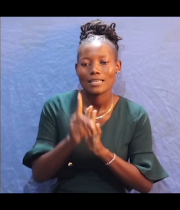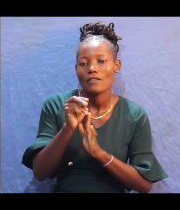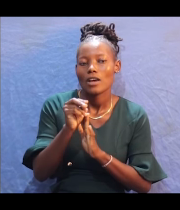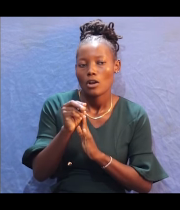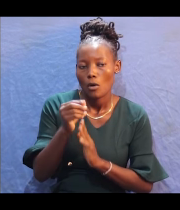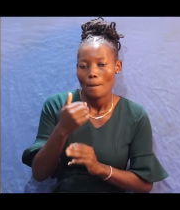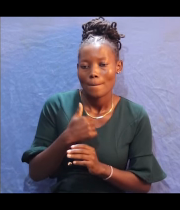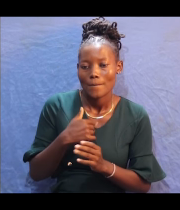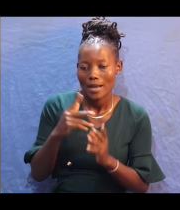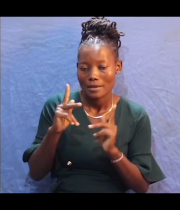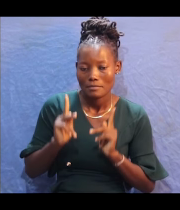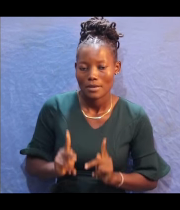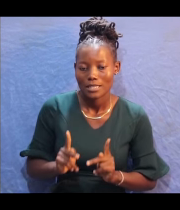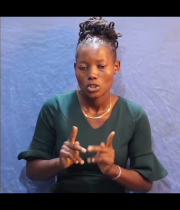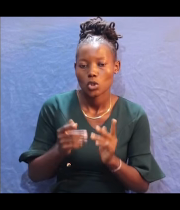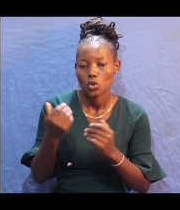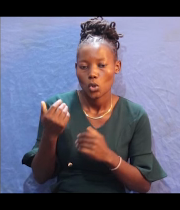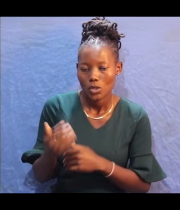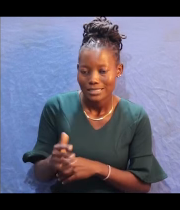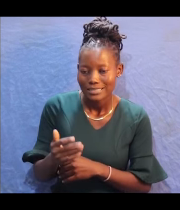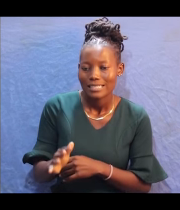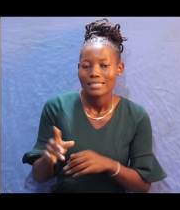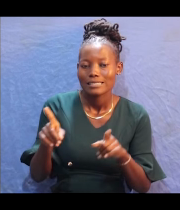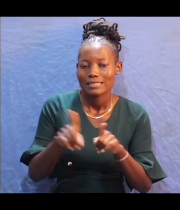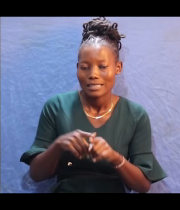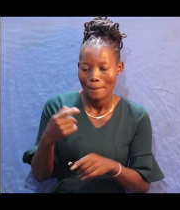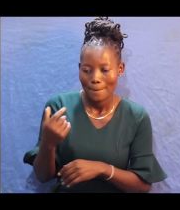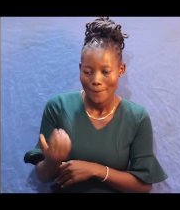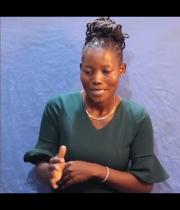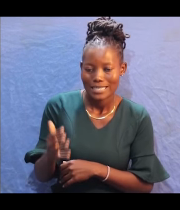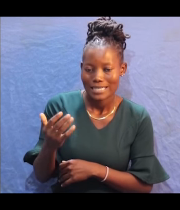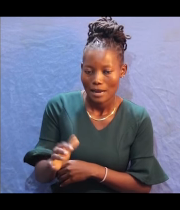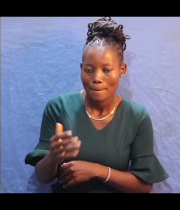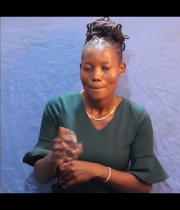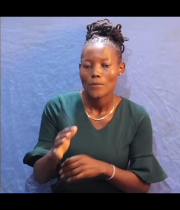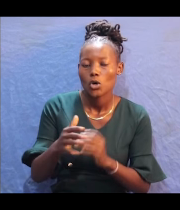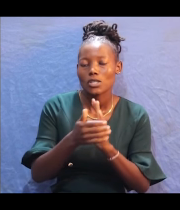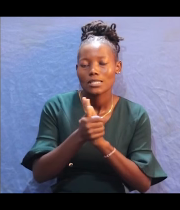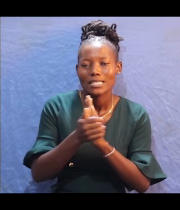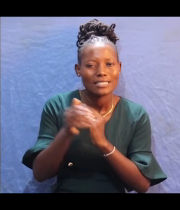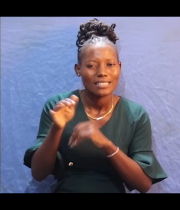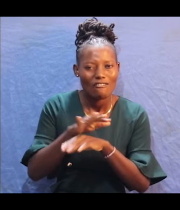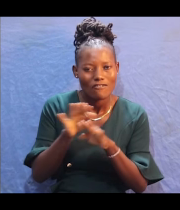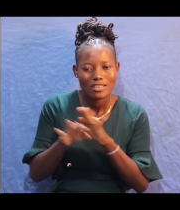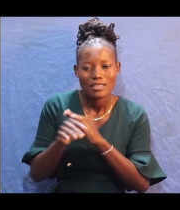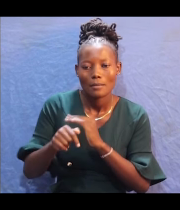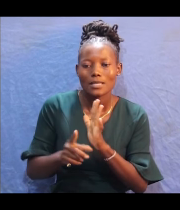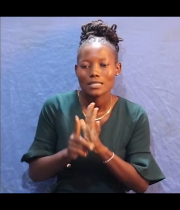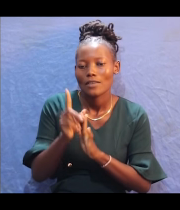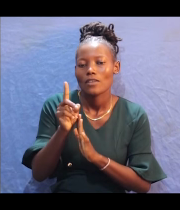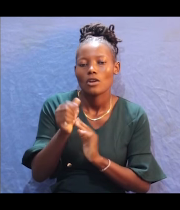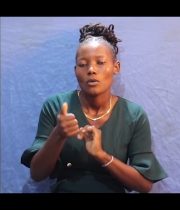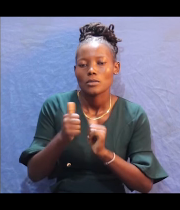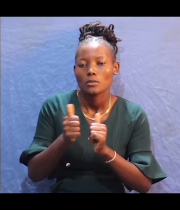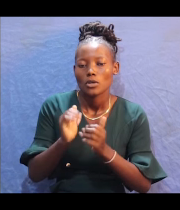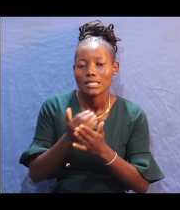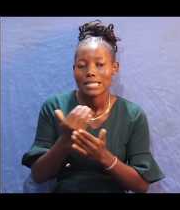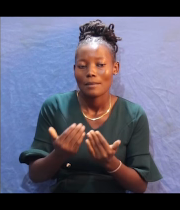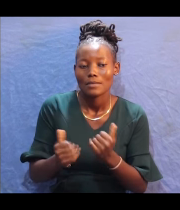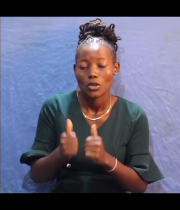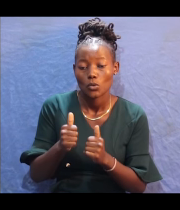passing skills, my dribbling skills. So everything I have to develop for the sports skills are something that I will